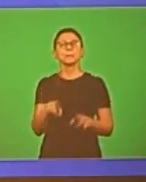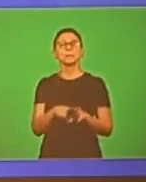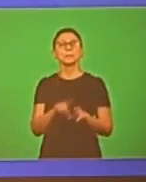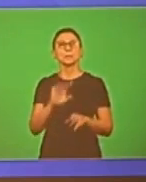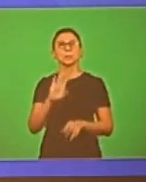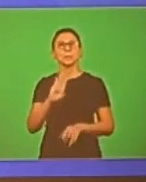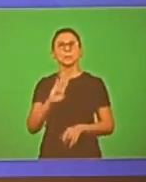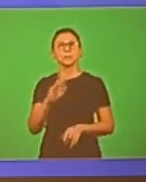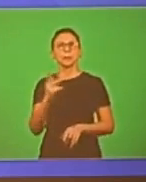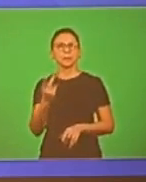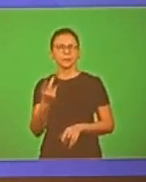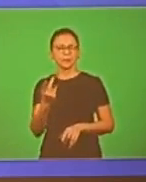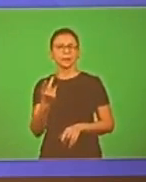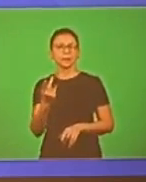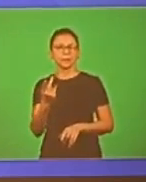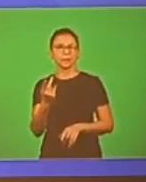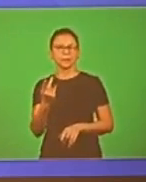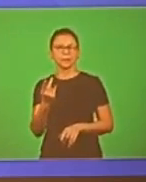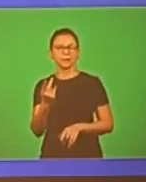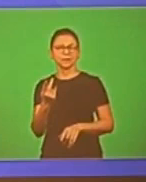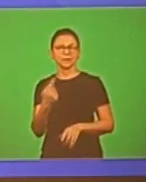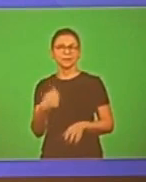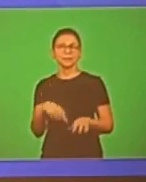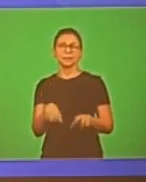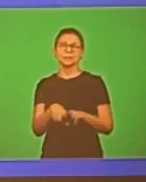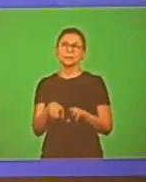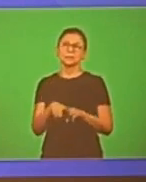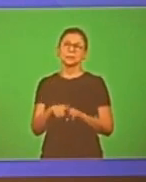Belo Horizonte, Minas Gerais.